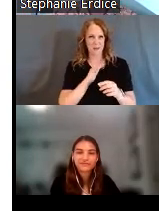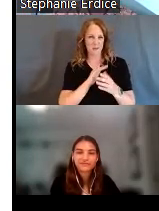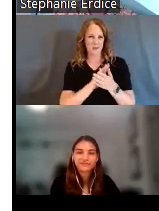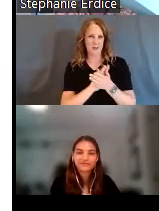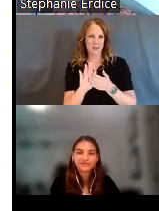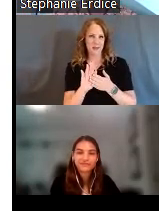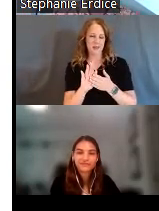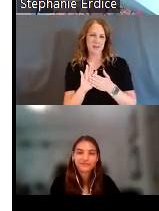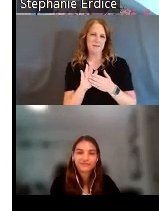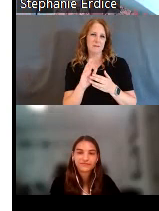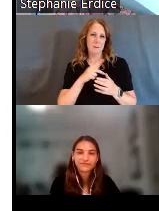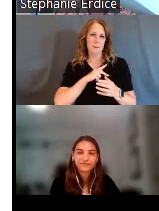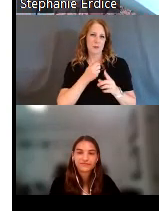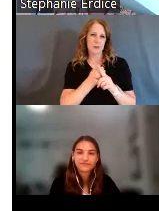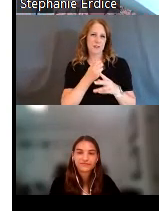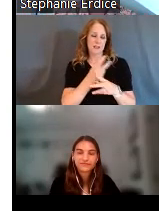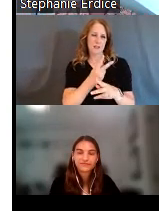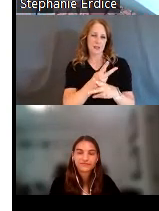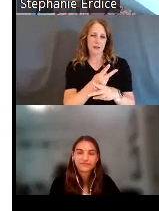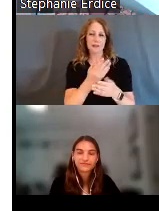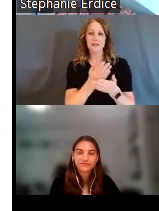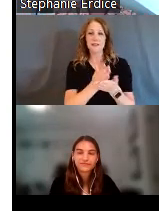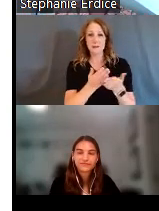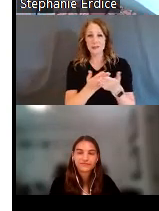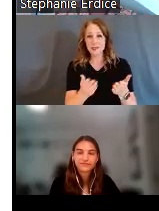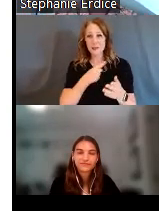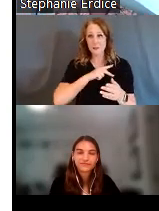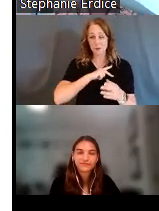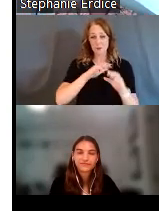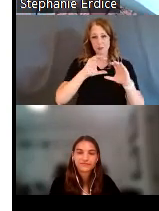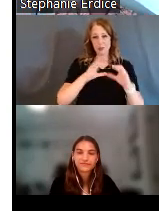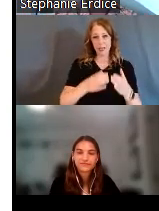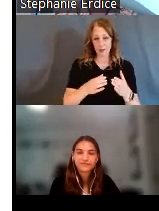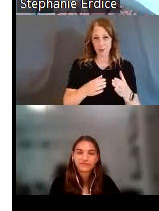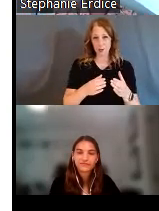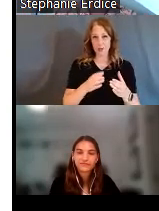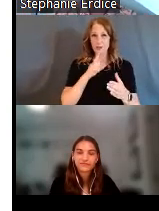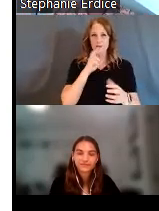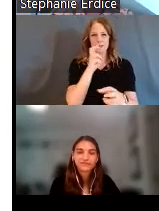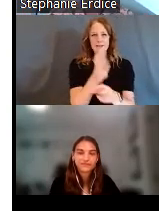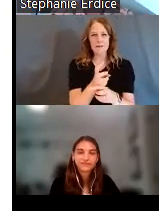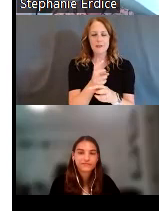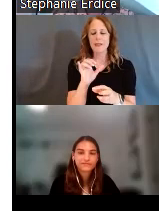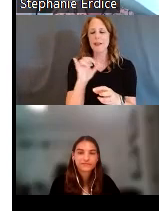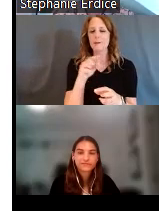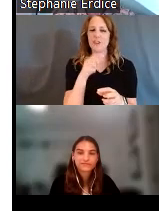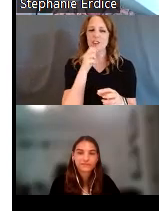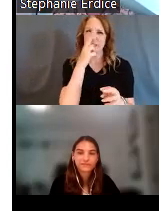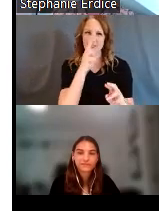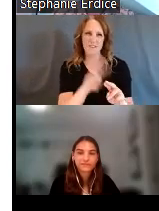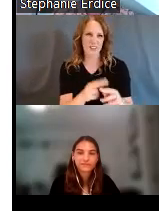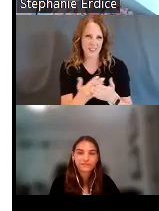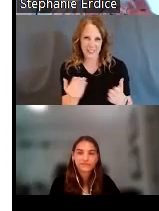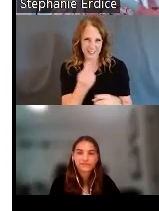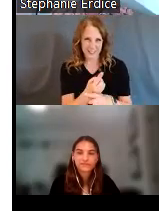at personal self-care, because some of the stuff in this personal category it's really tough. Like these aren't the fun things